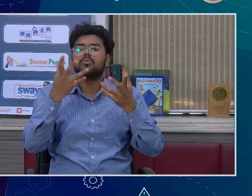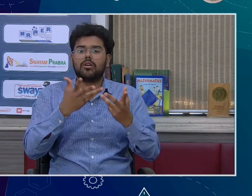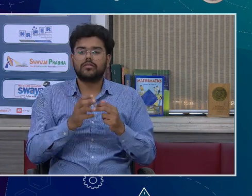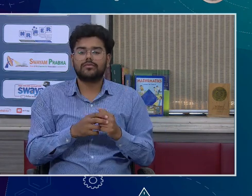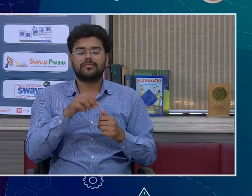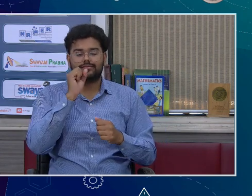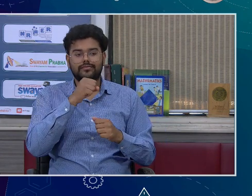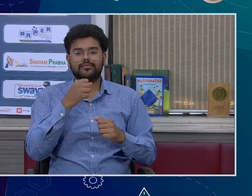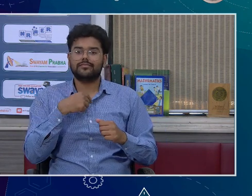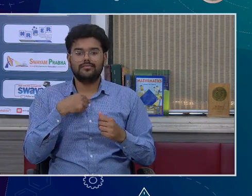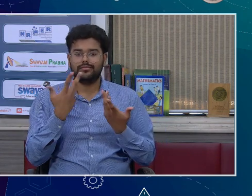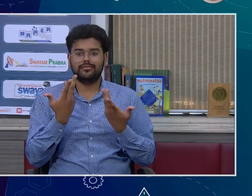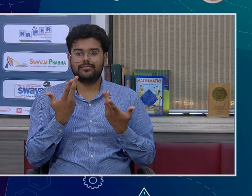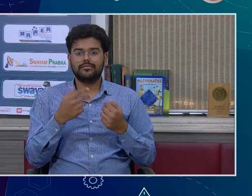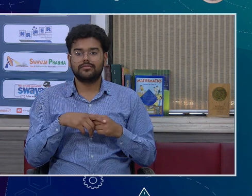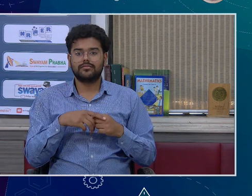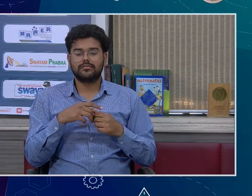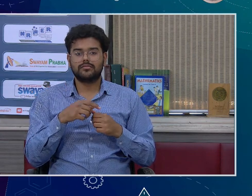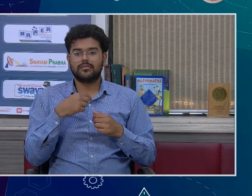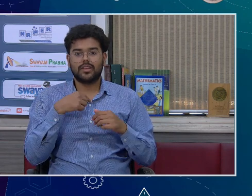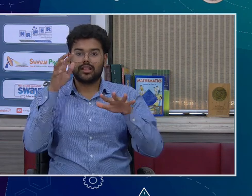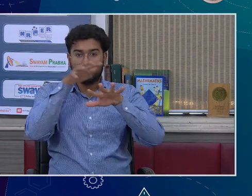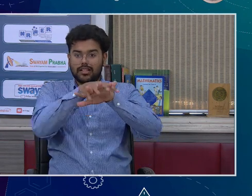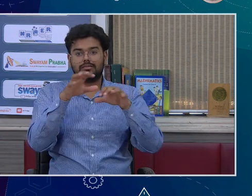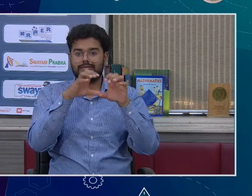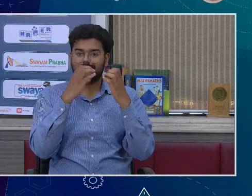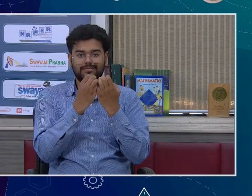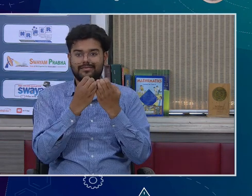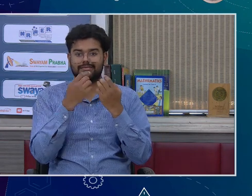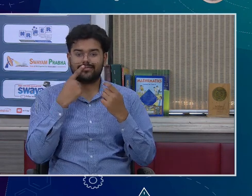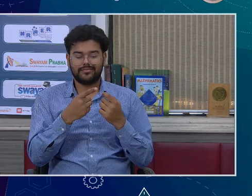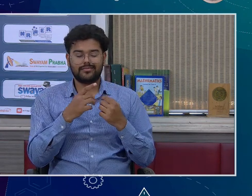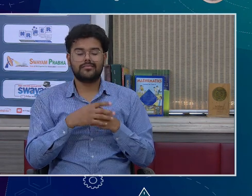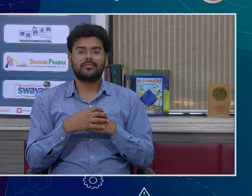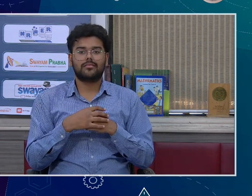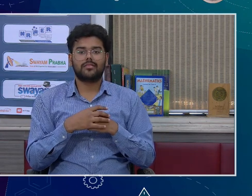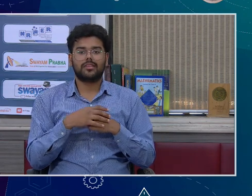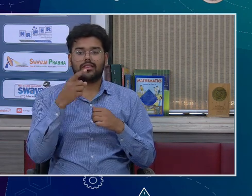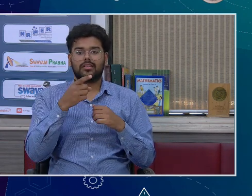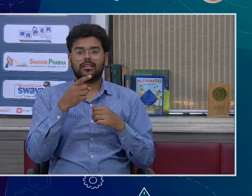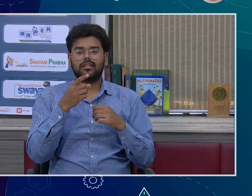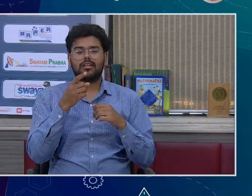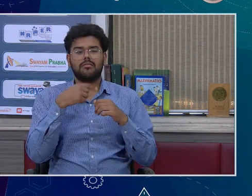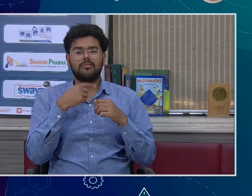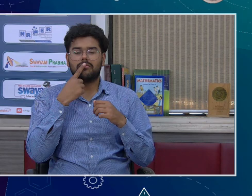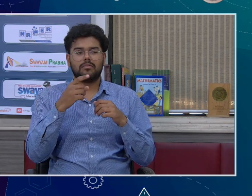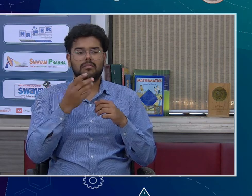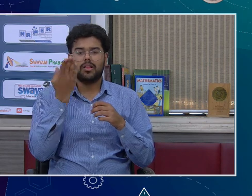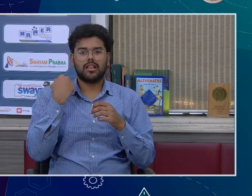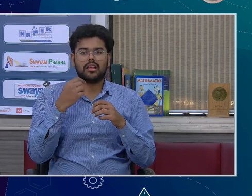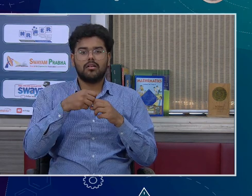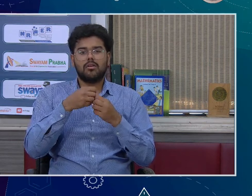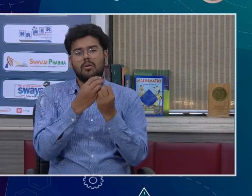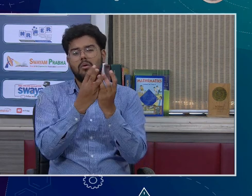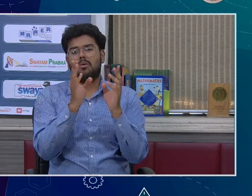is because we are talking about the inclusive children, as I told you before also, there will be a number of children with all